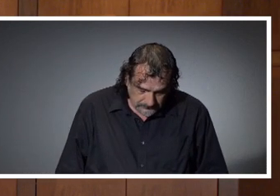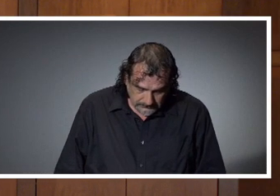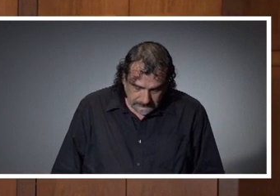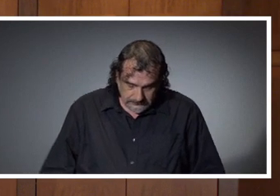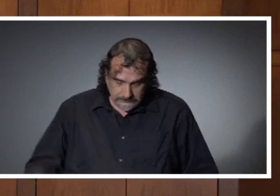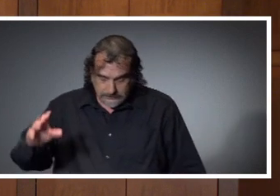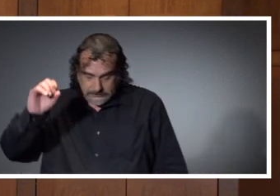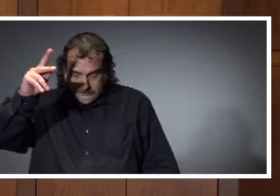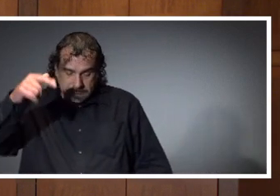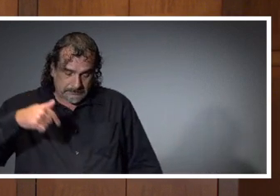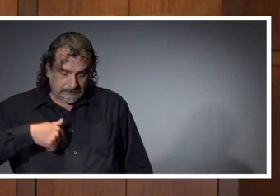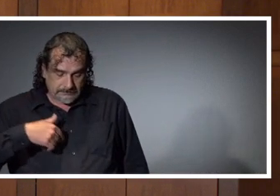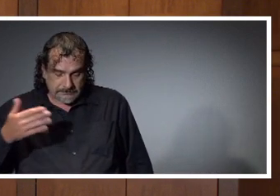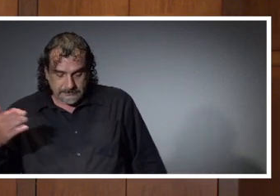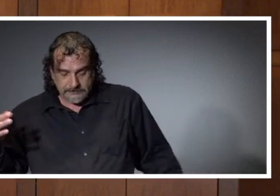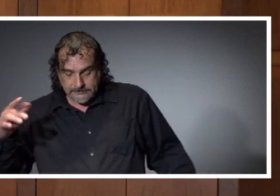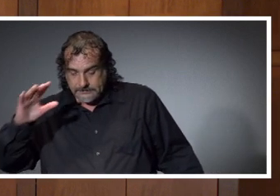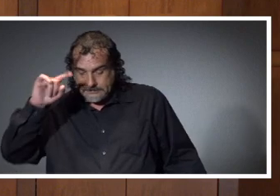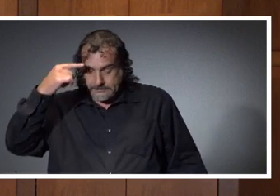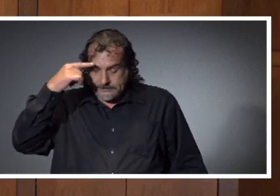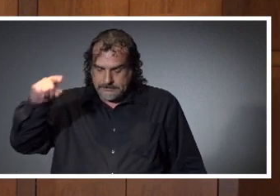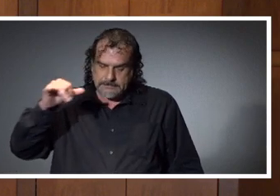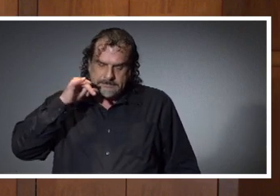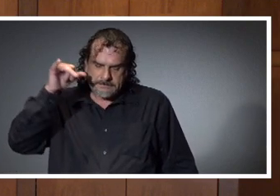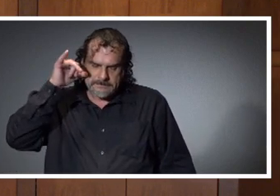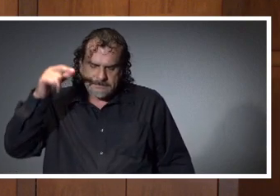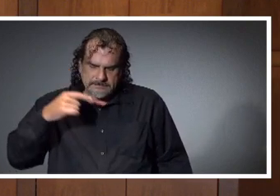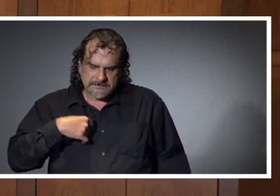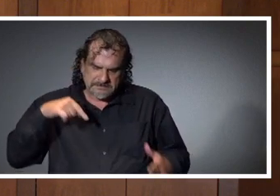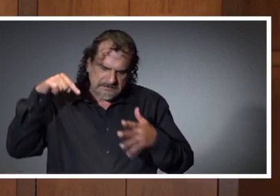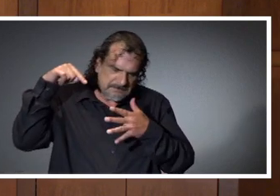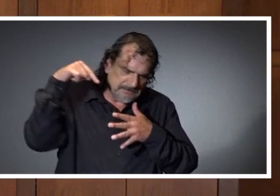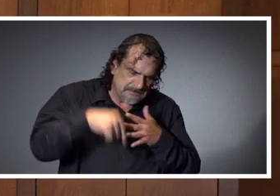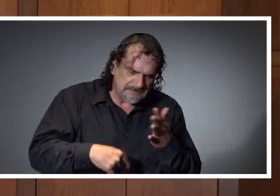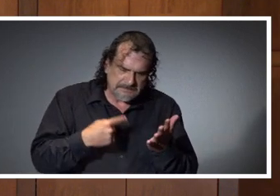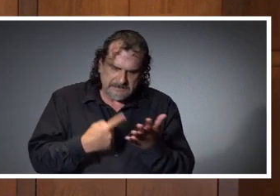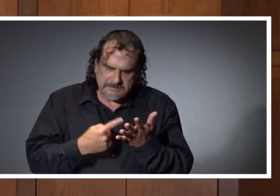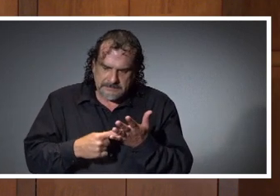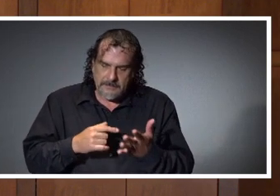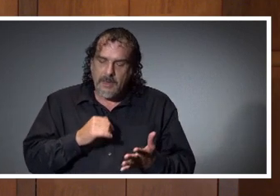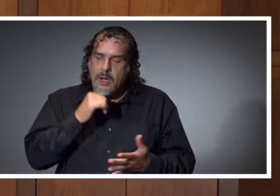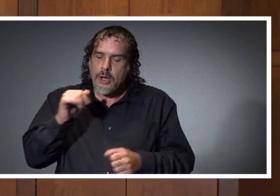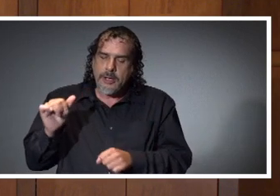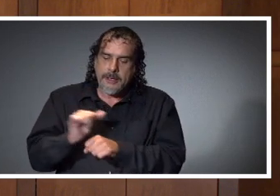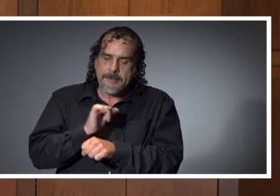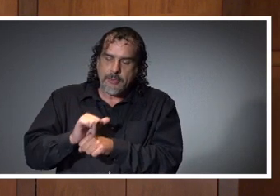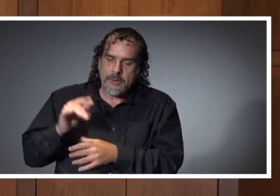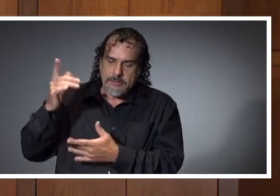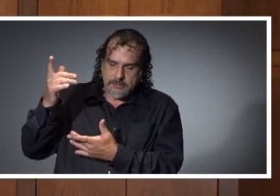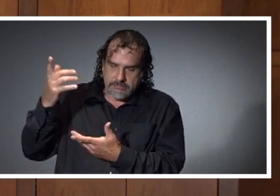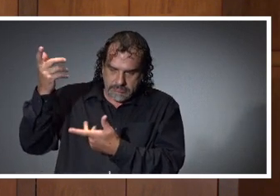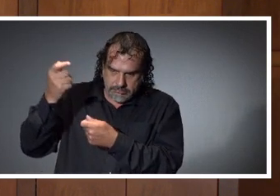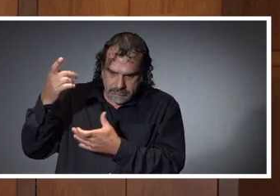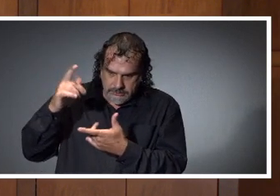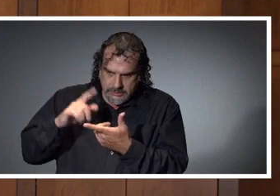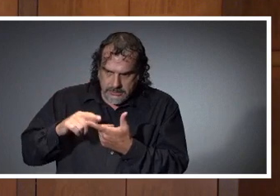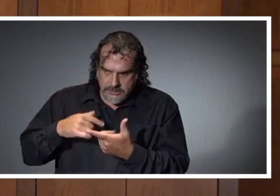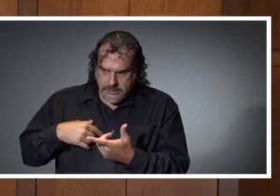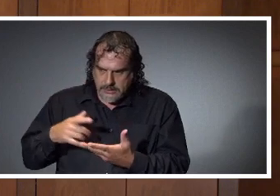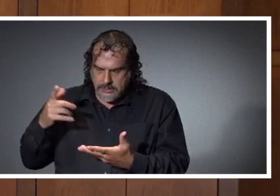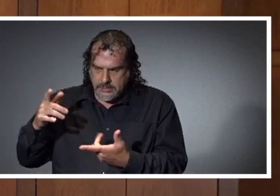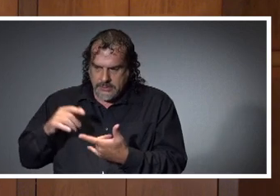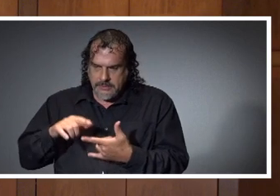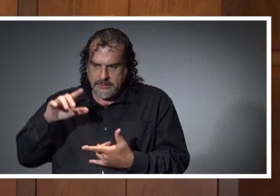Jackie with WHBQ has a question. Dave with WLOX has another question. Okay, here we go. Governor, yesterday you talked extensively about unemployment benefits. There was some confusion over the president's